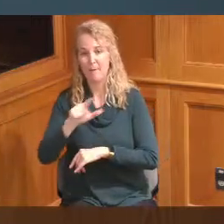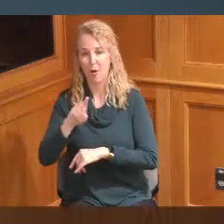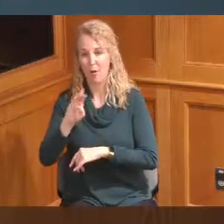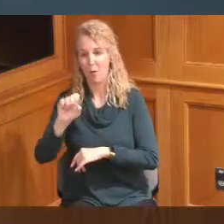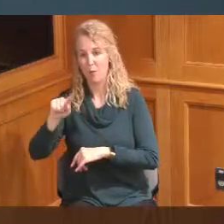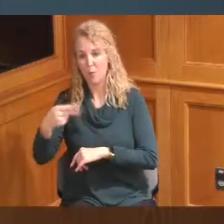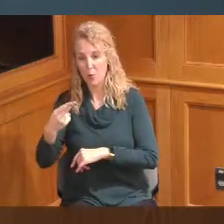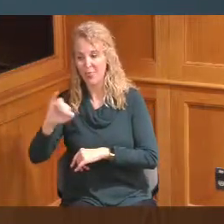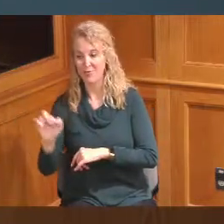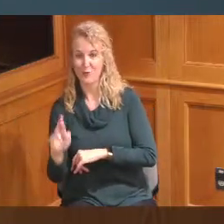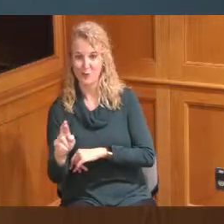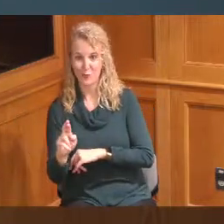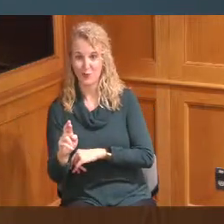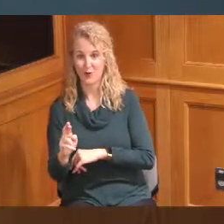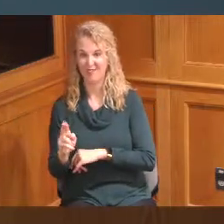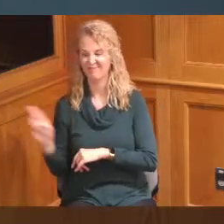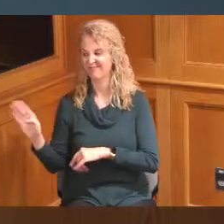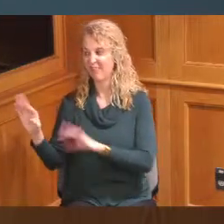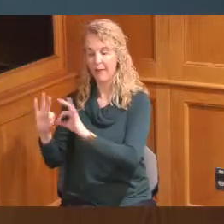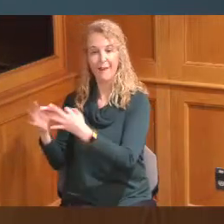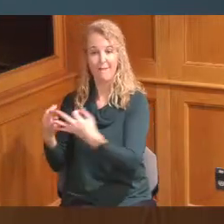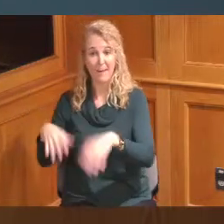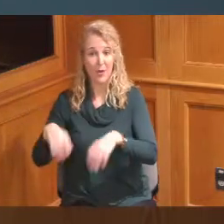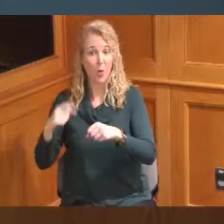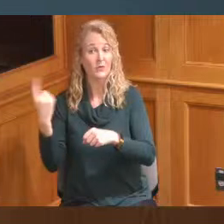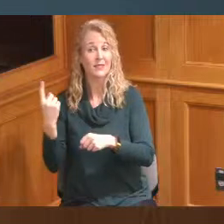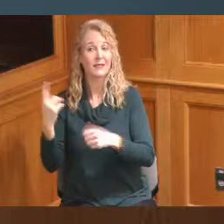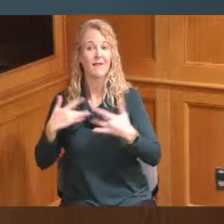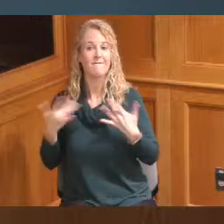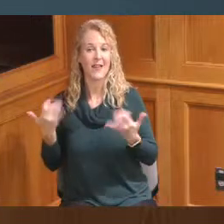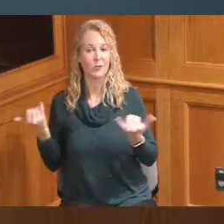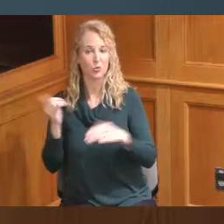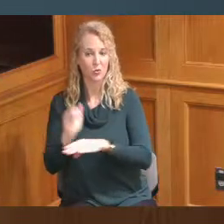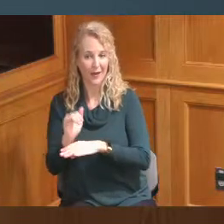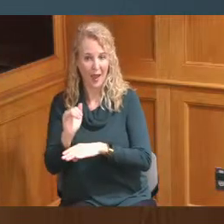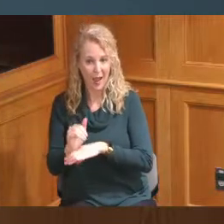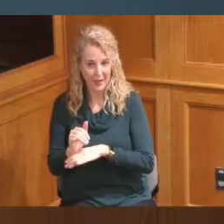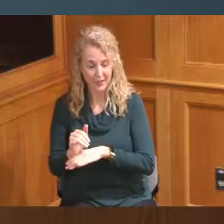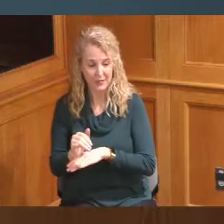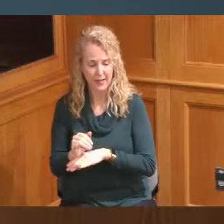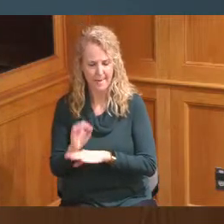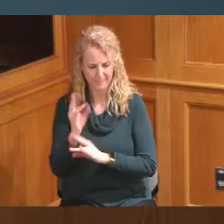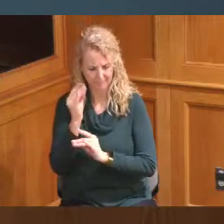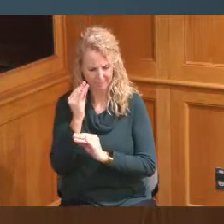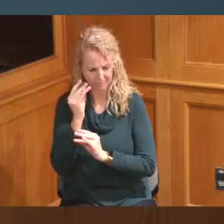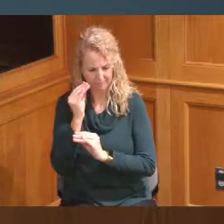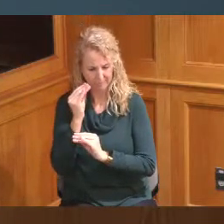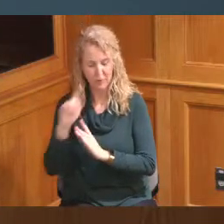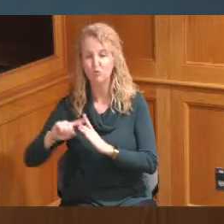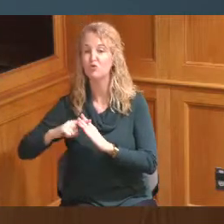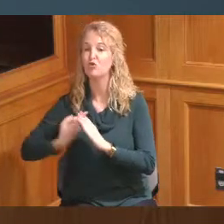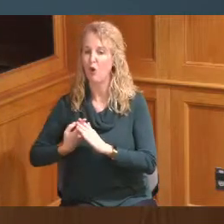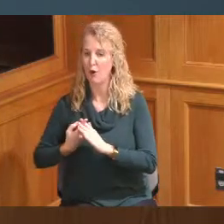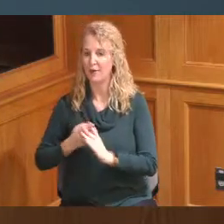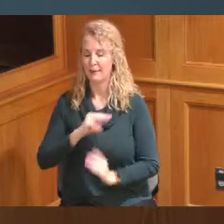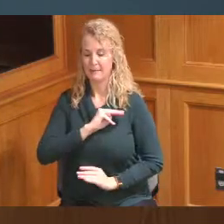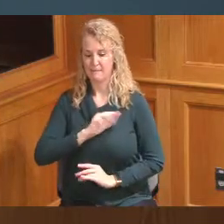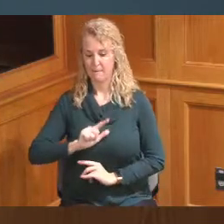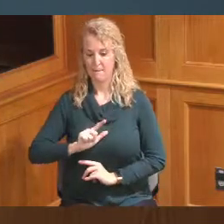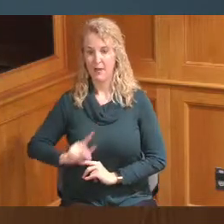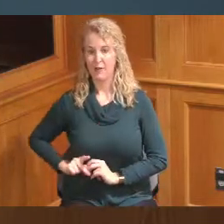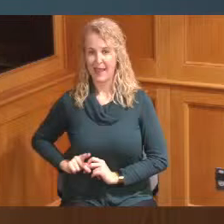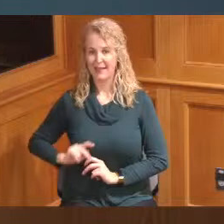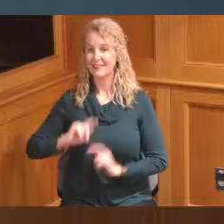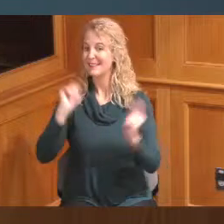Jr., and they're hosting something tonight at kicking off Dr. King